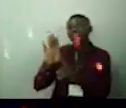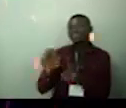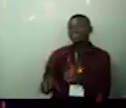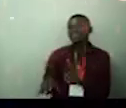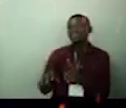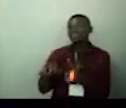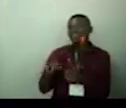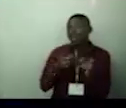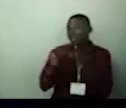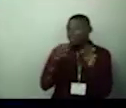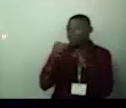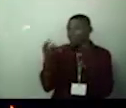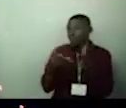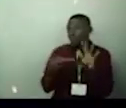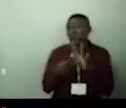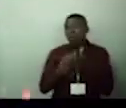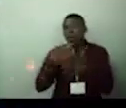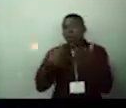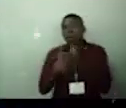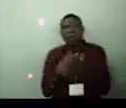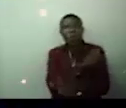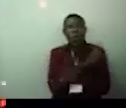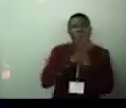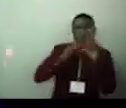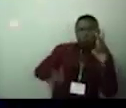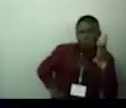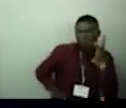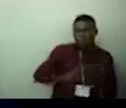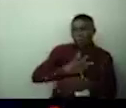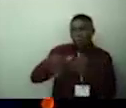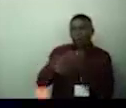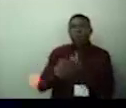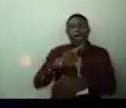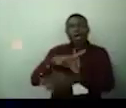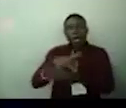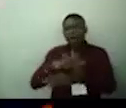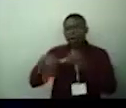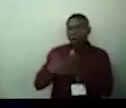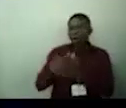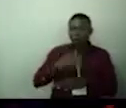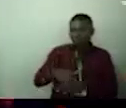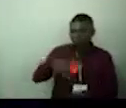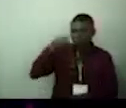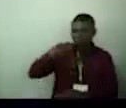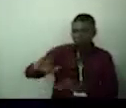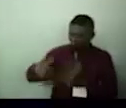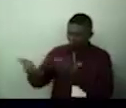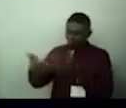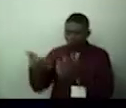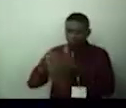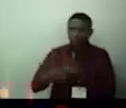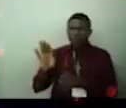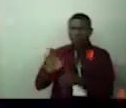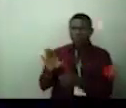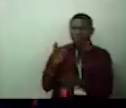And it says that, and the kings of the earth will bring their splendor or their glory into the city.